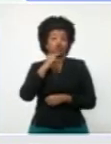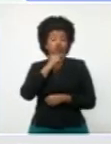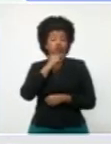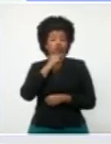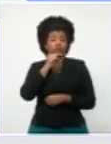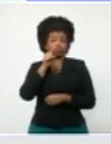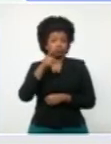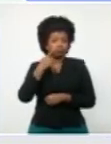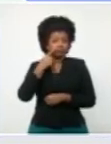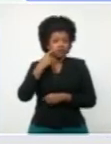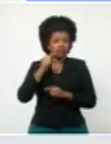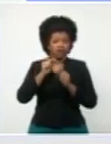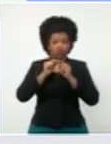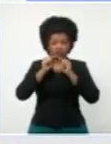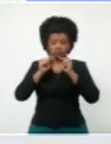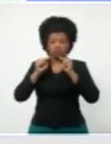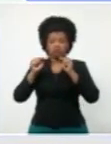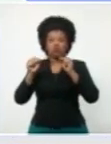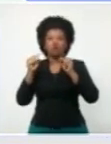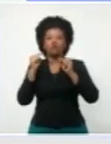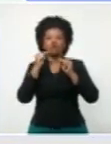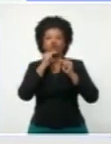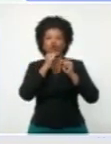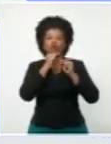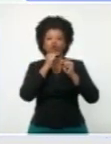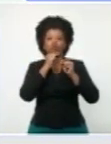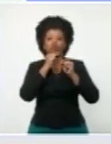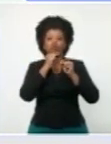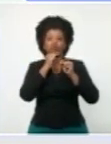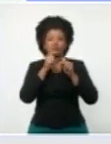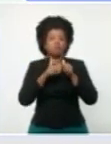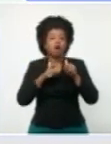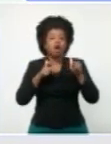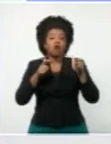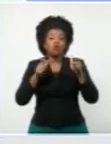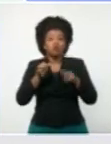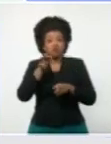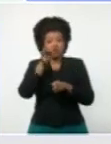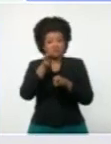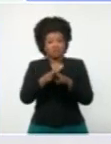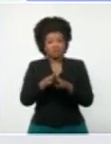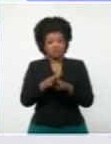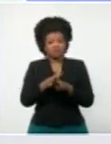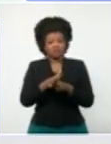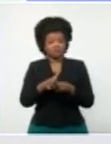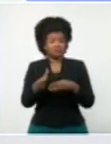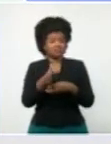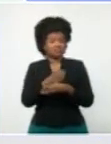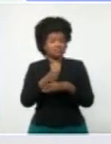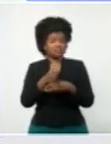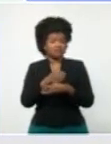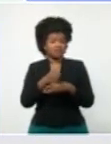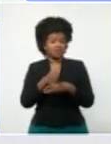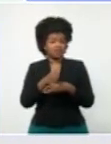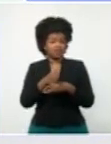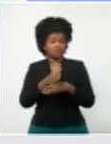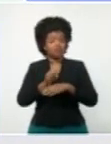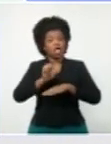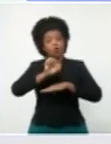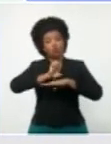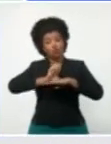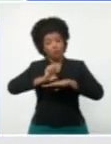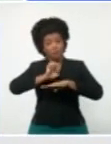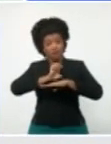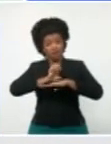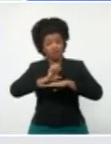beginning. That represents Europe. And the yellow part, that is the one that